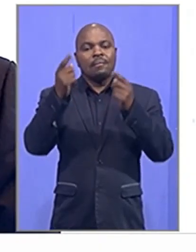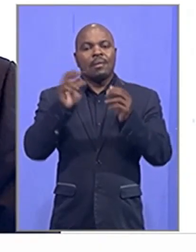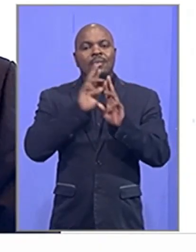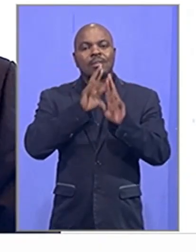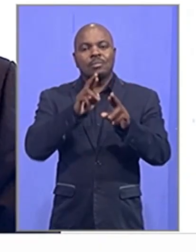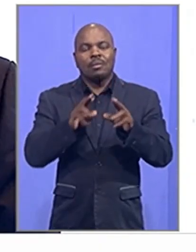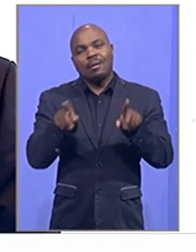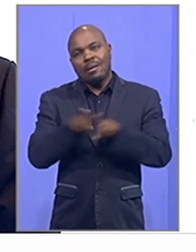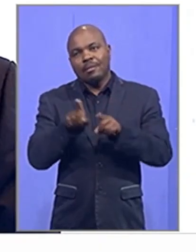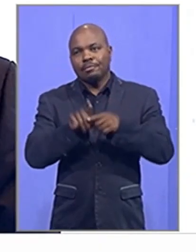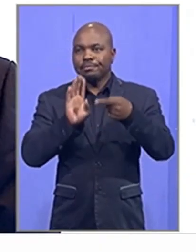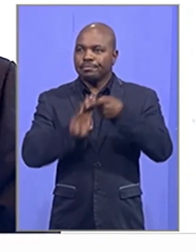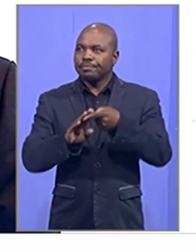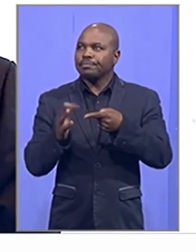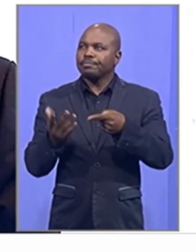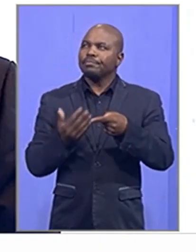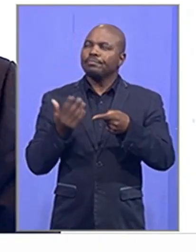in the form of